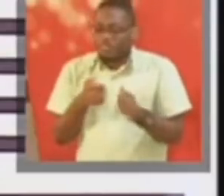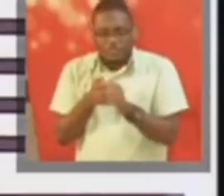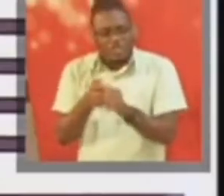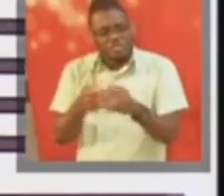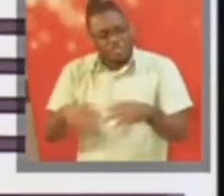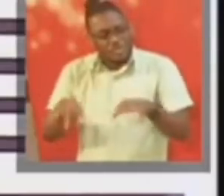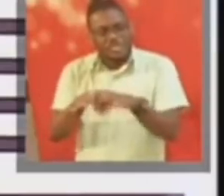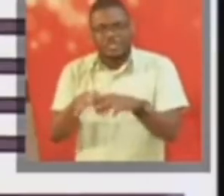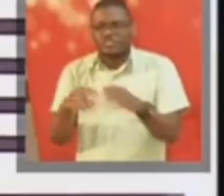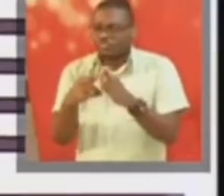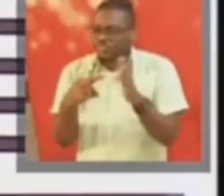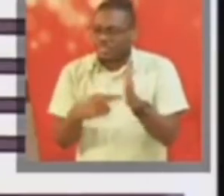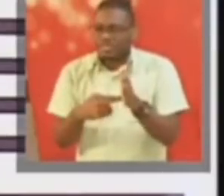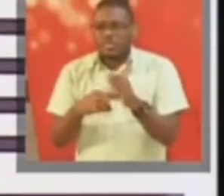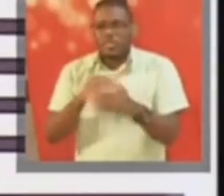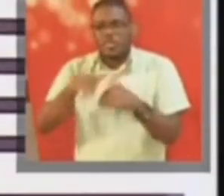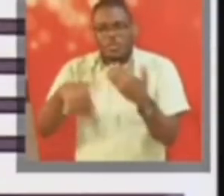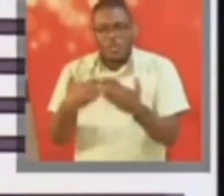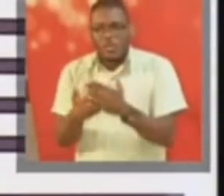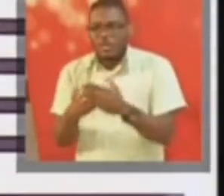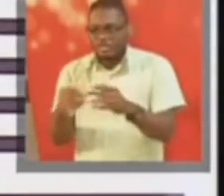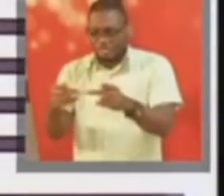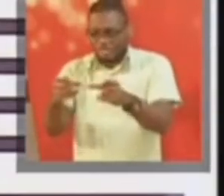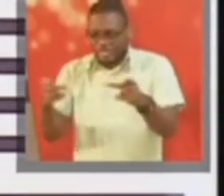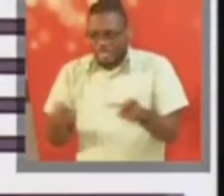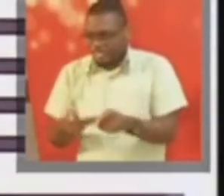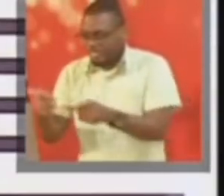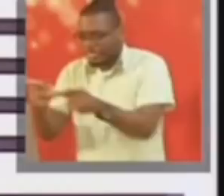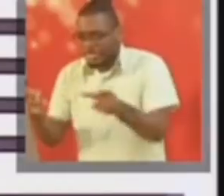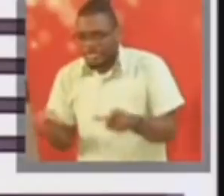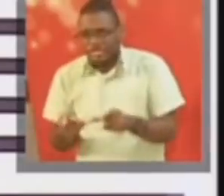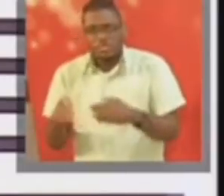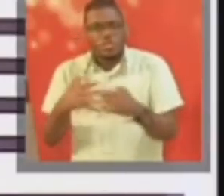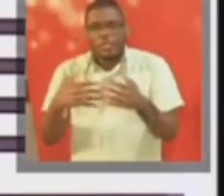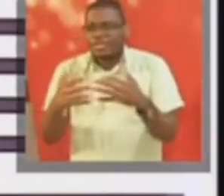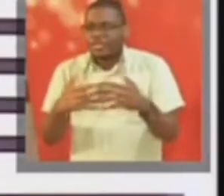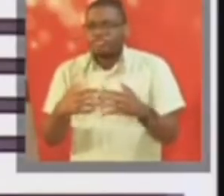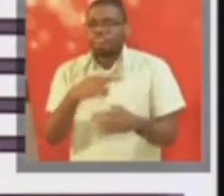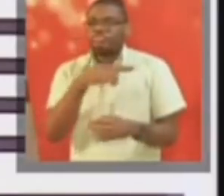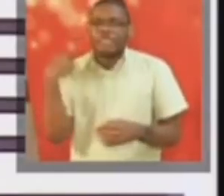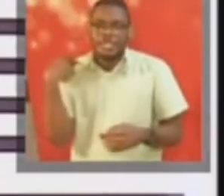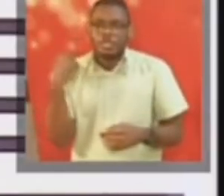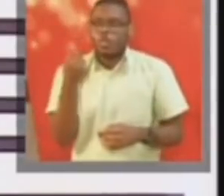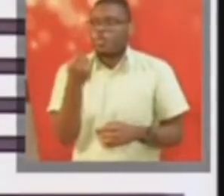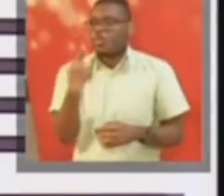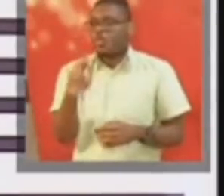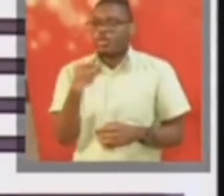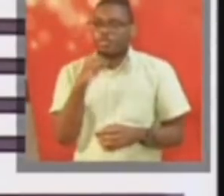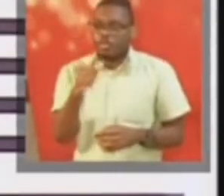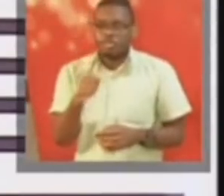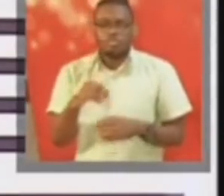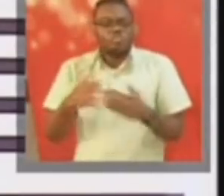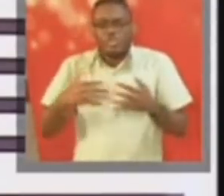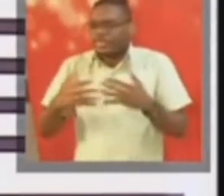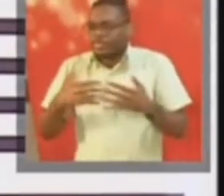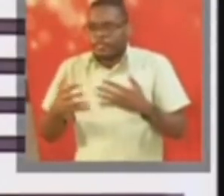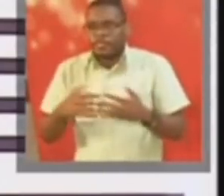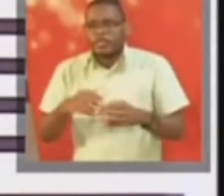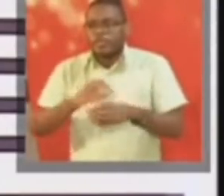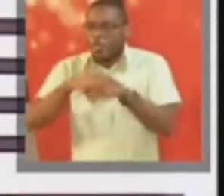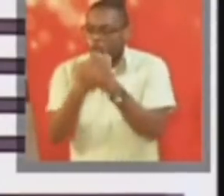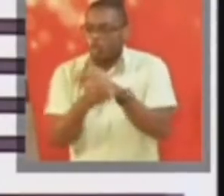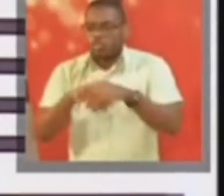all places, whether you thought you were at risk before or not, we do want to encourage everyone to do the hand washing, to do the